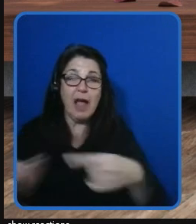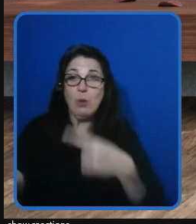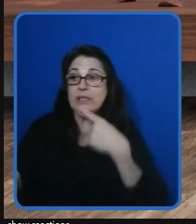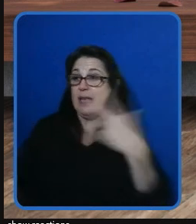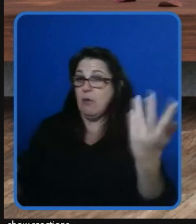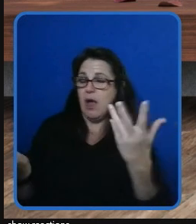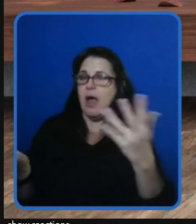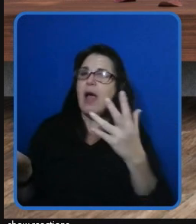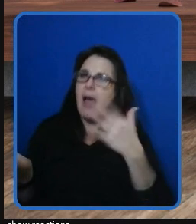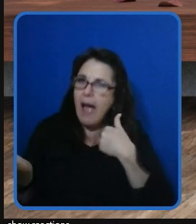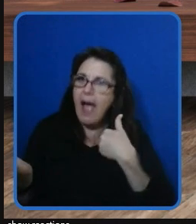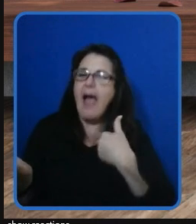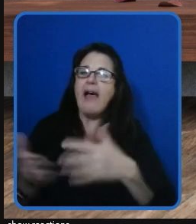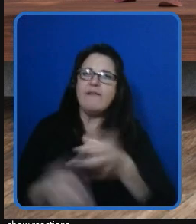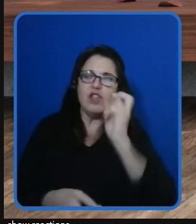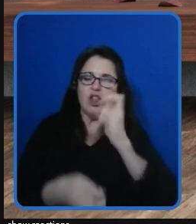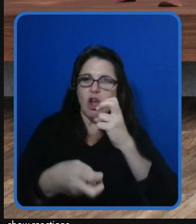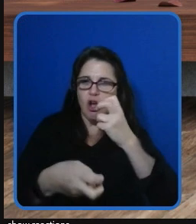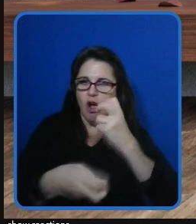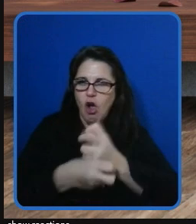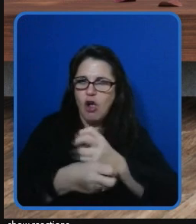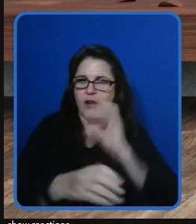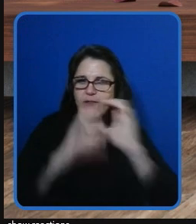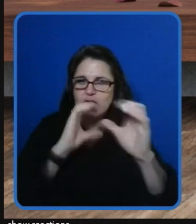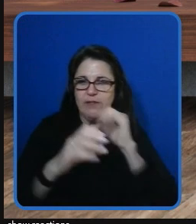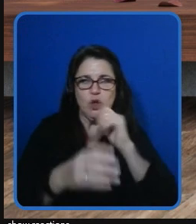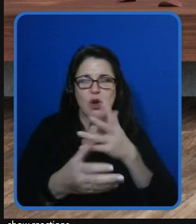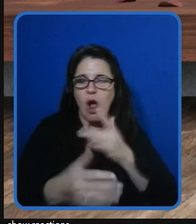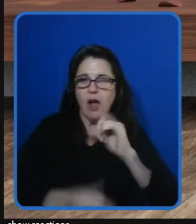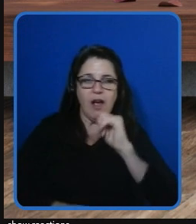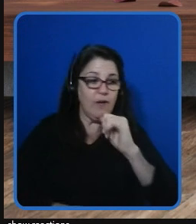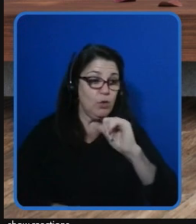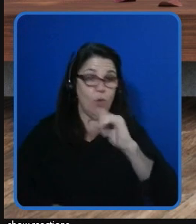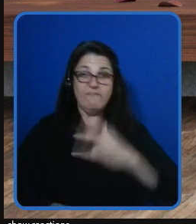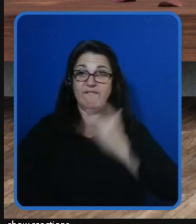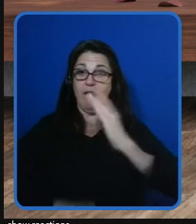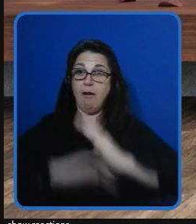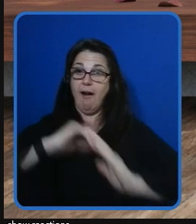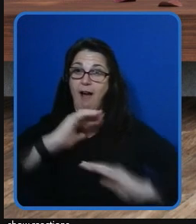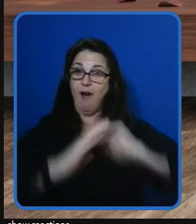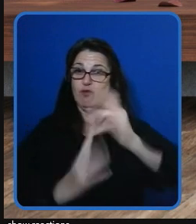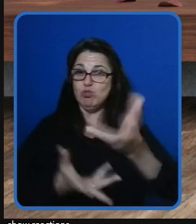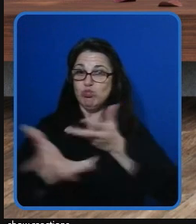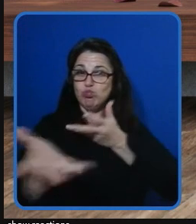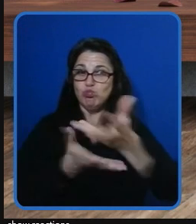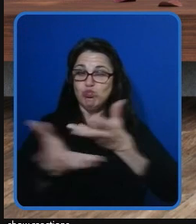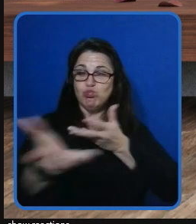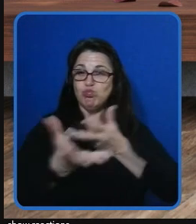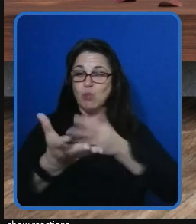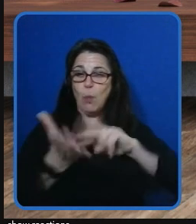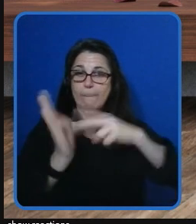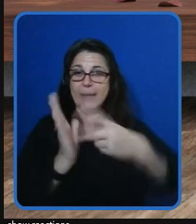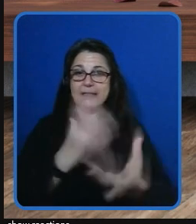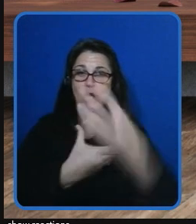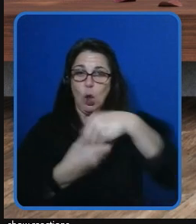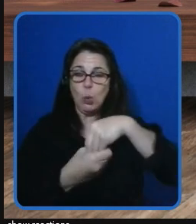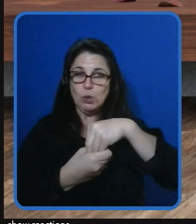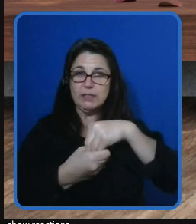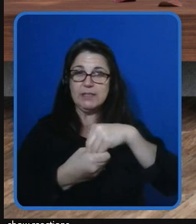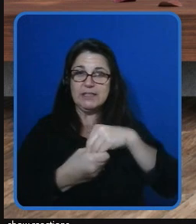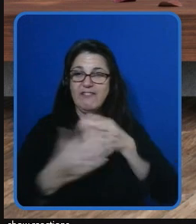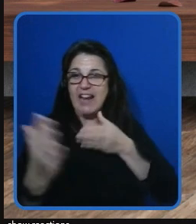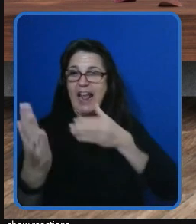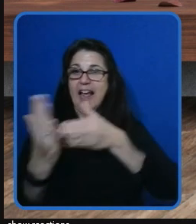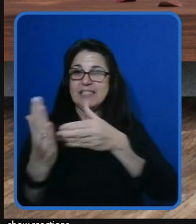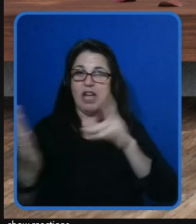If you're not having difficult conversations, if you're not uncomfortable as you're talking about what it means to be inclusive, what it means to be